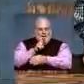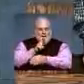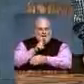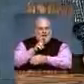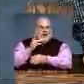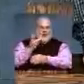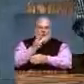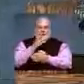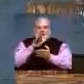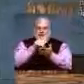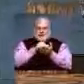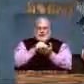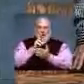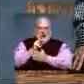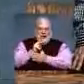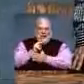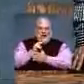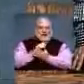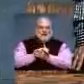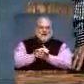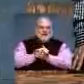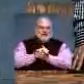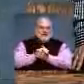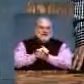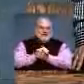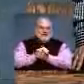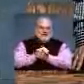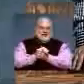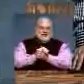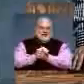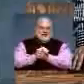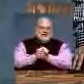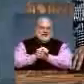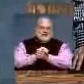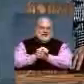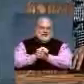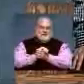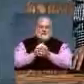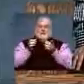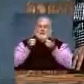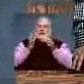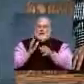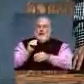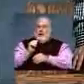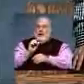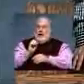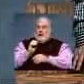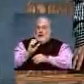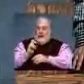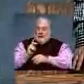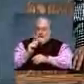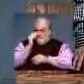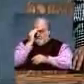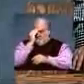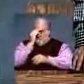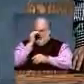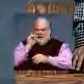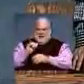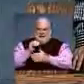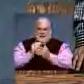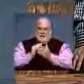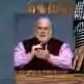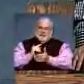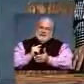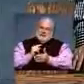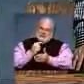West Central Little Rock. I would like to say to Director Adcock that while I know some of us probably were disappointed